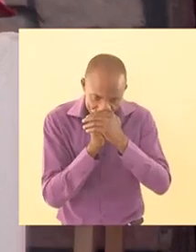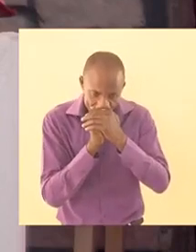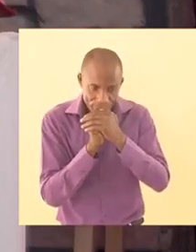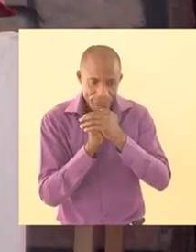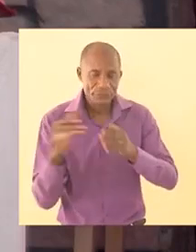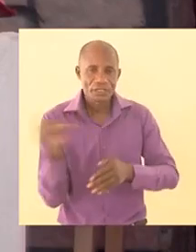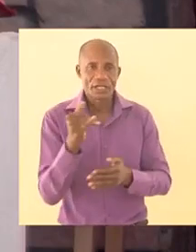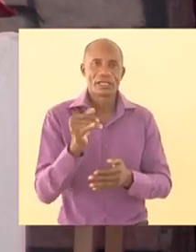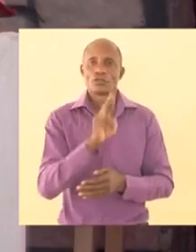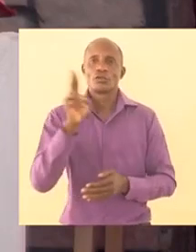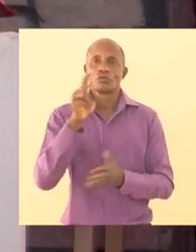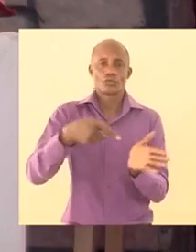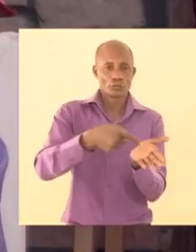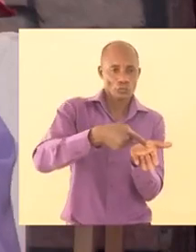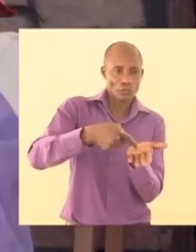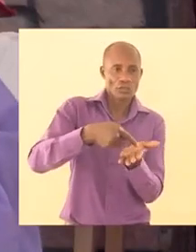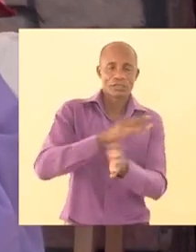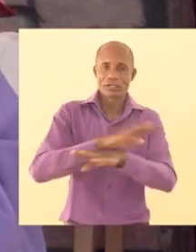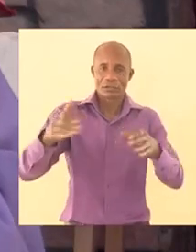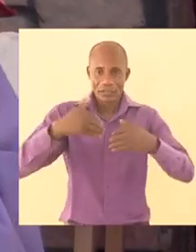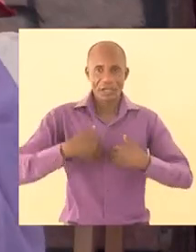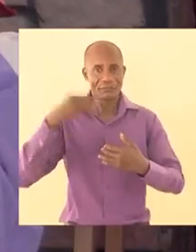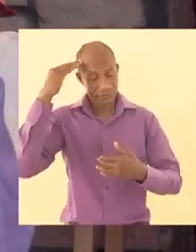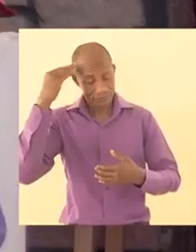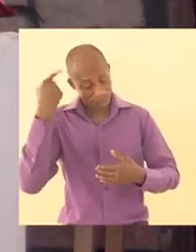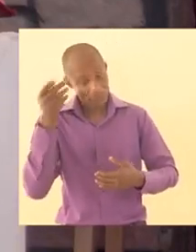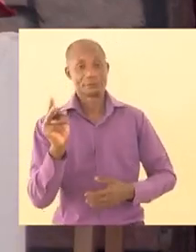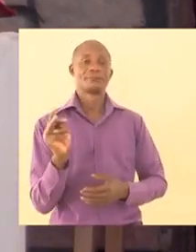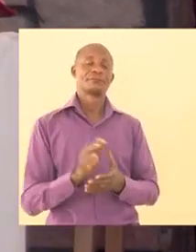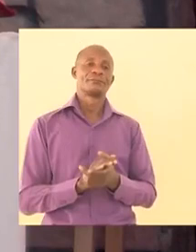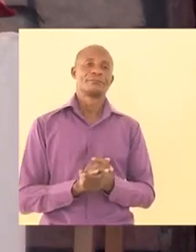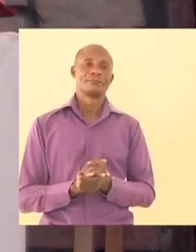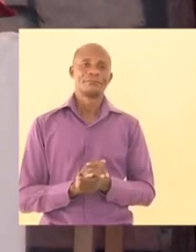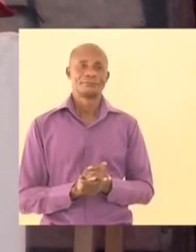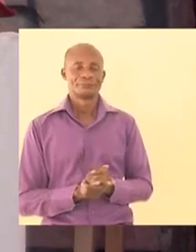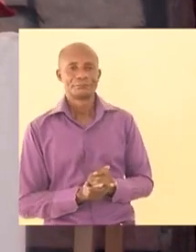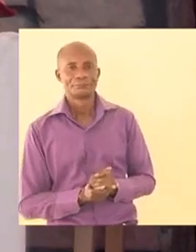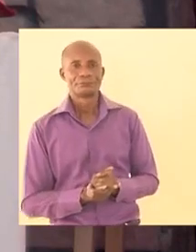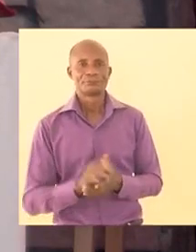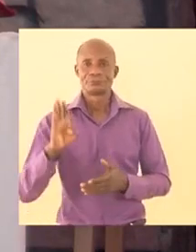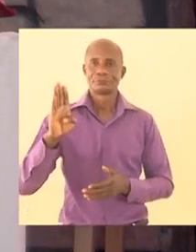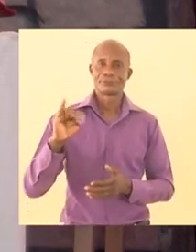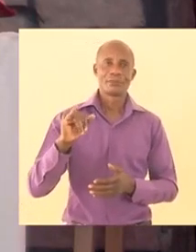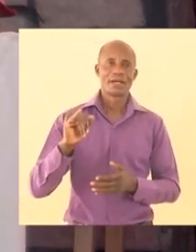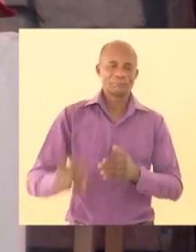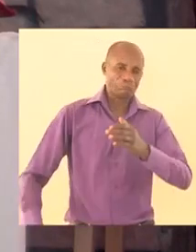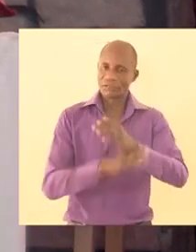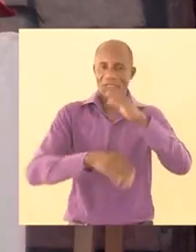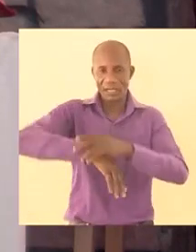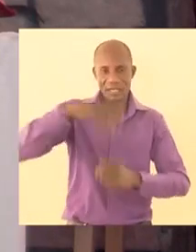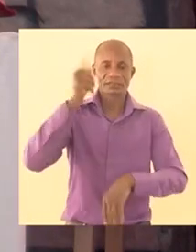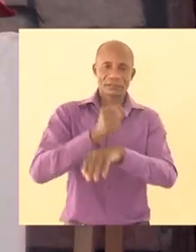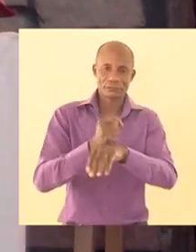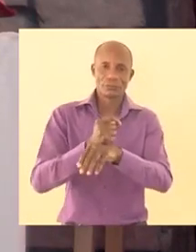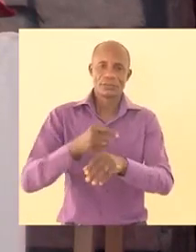they used the kind of coin that didn't have the head of an emperor. You can investigate that. By driving them out of the temple,